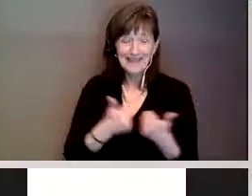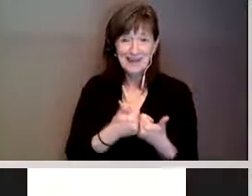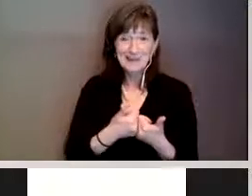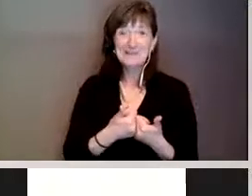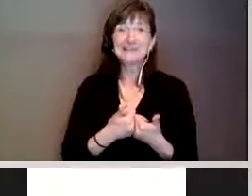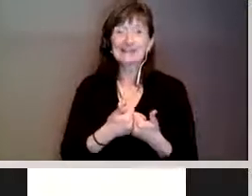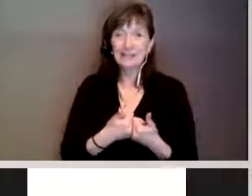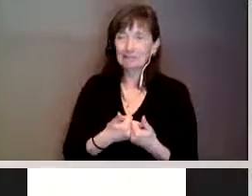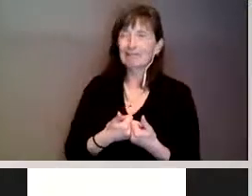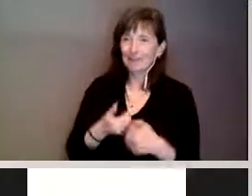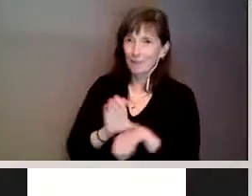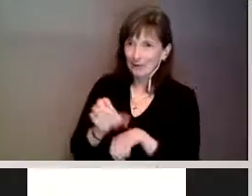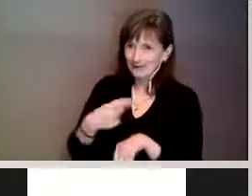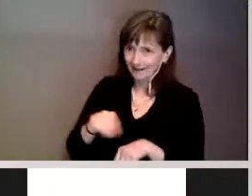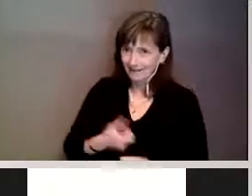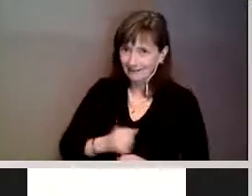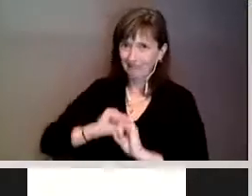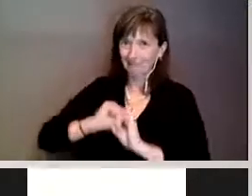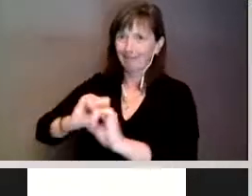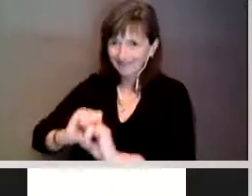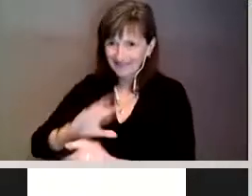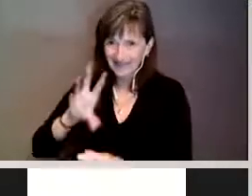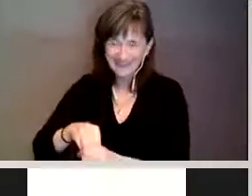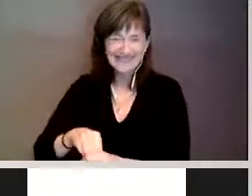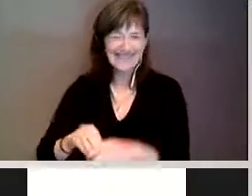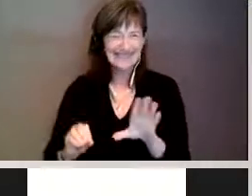which breaks down